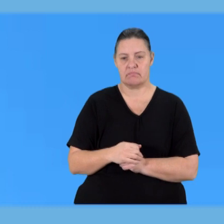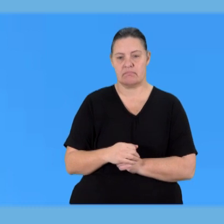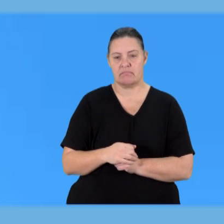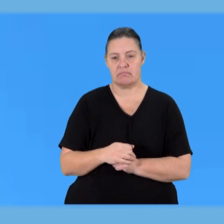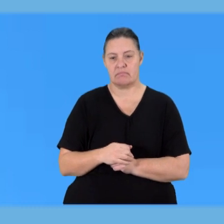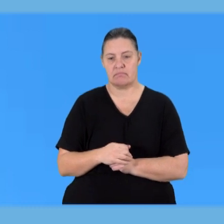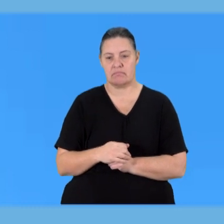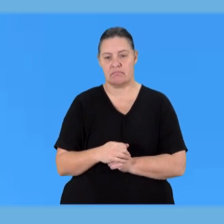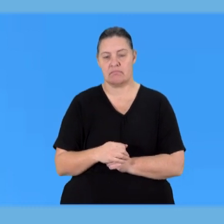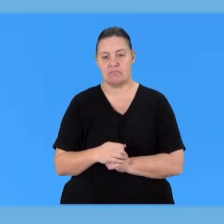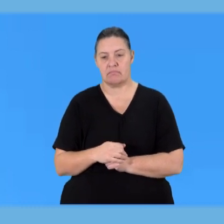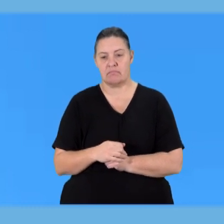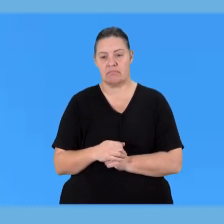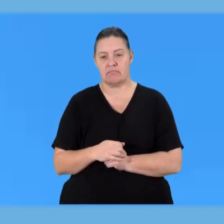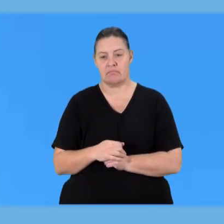Let's write it here.